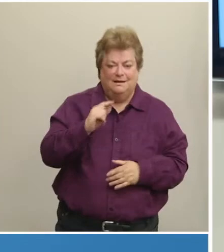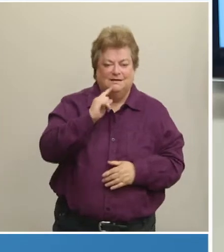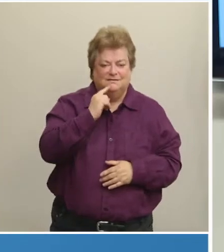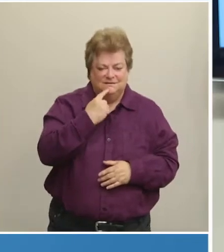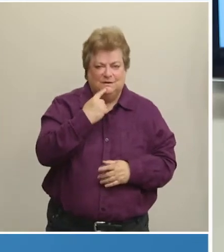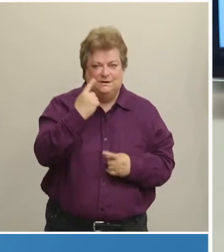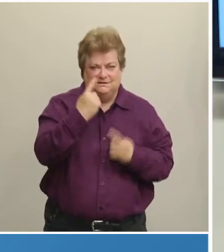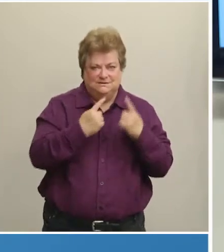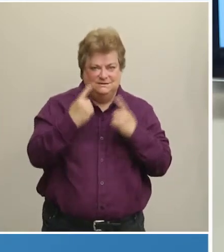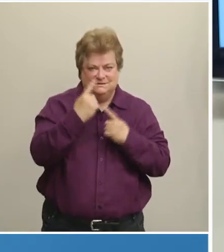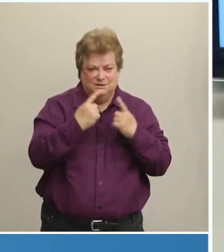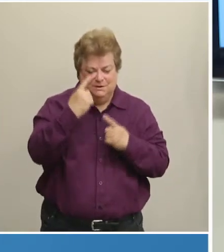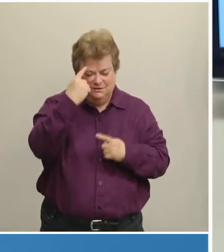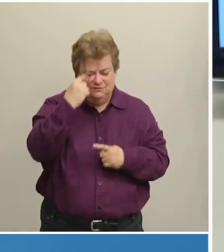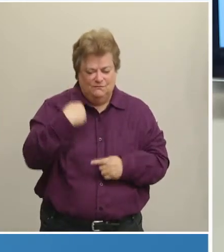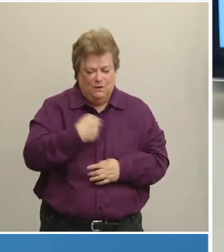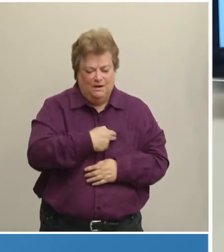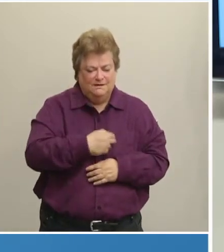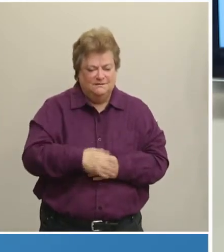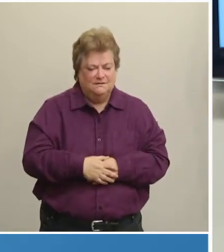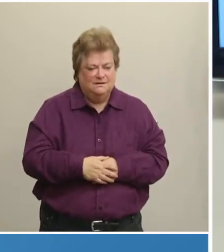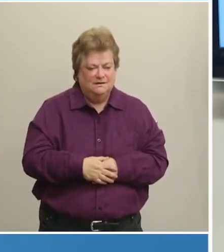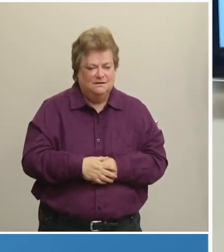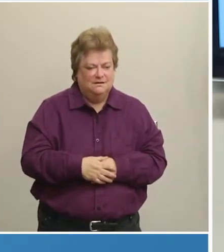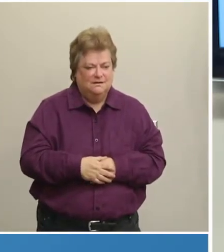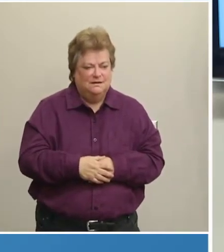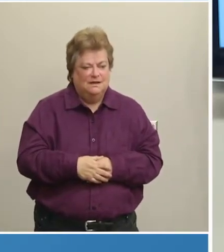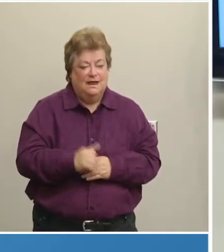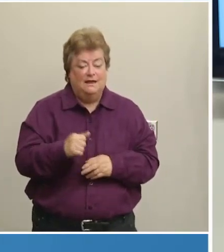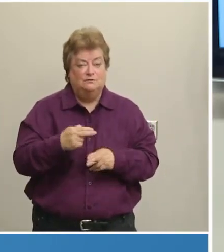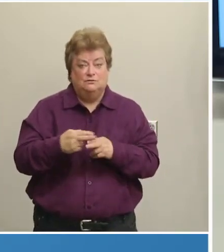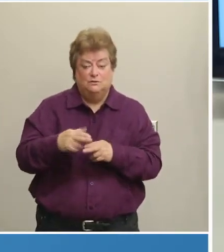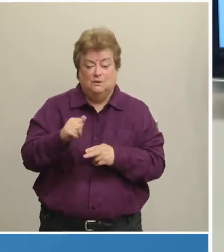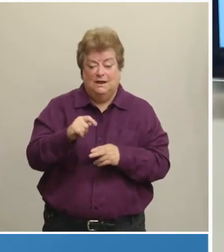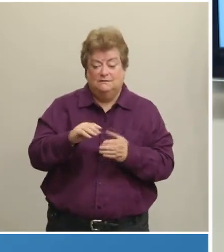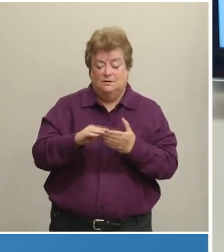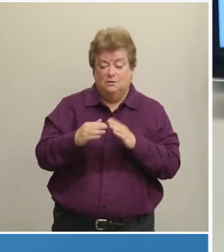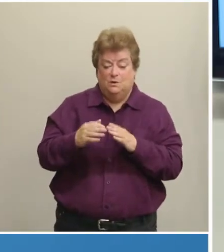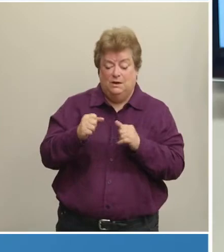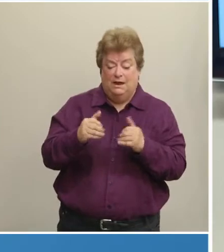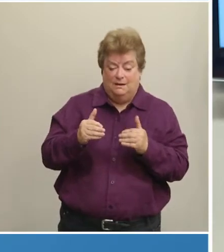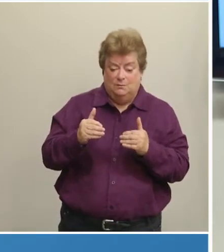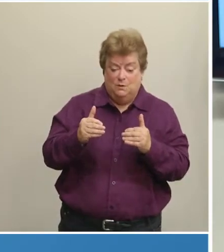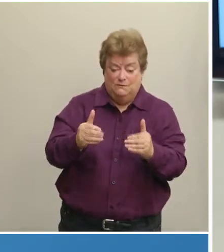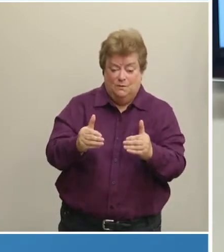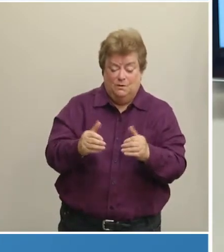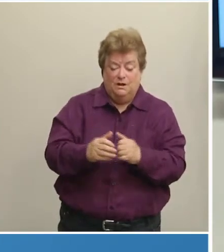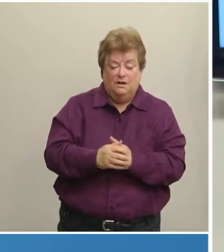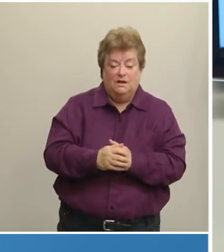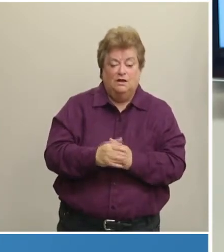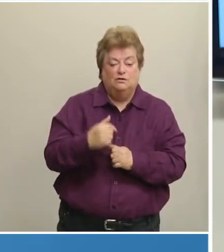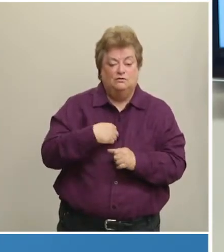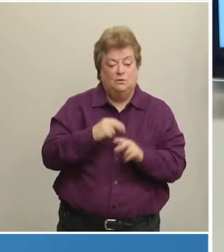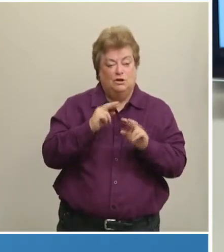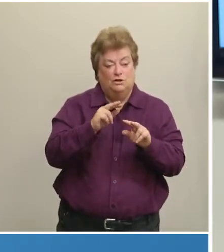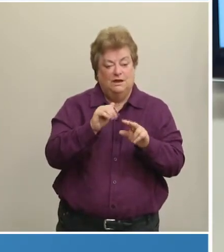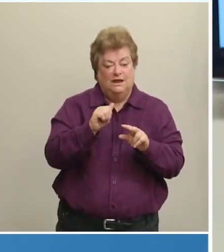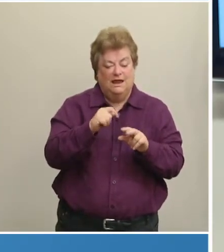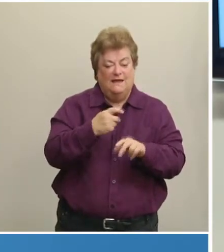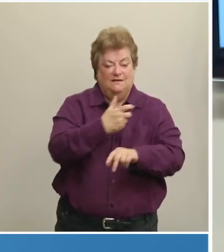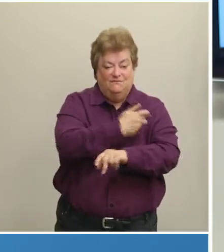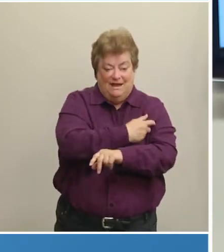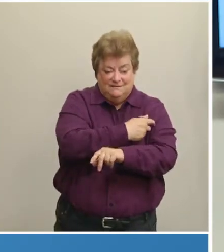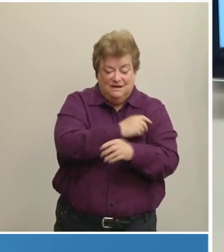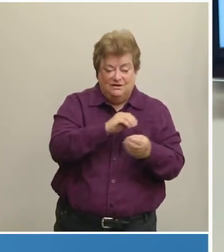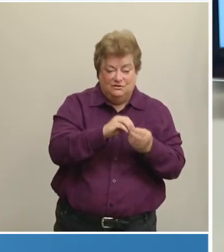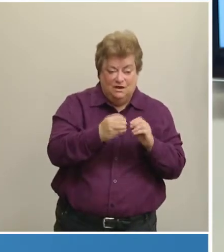our department. We've always said that as soon as the community moves forward and meets those metrics, so we're looking at our vaccination numbers,